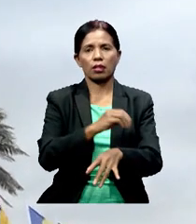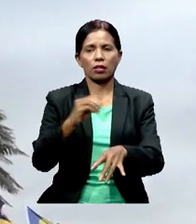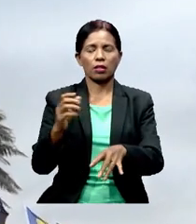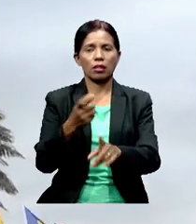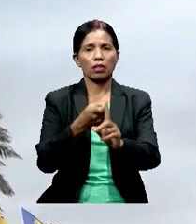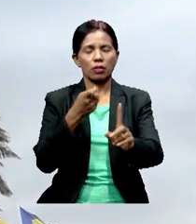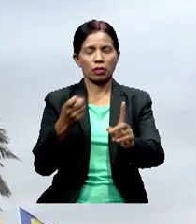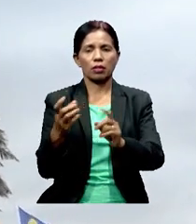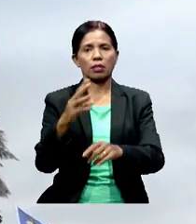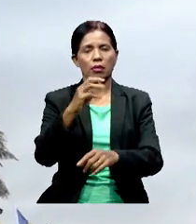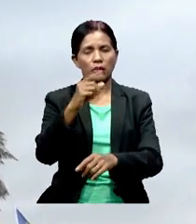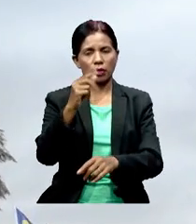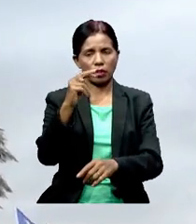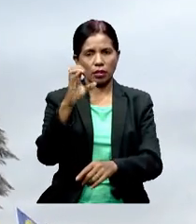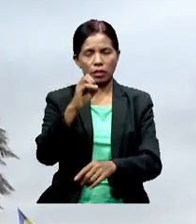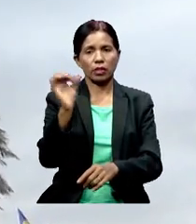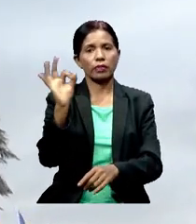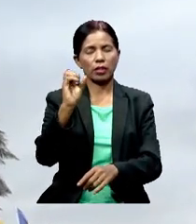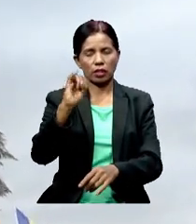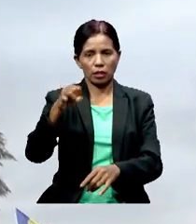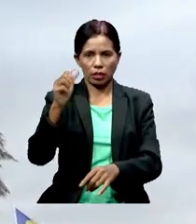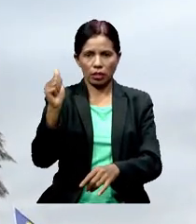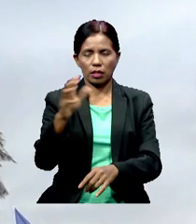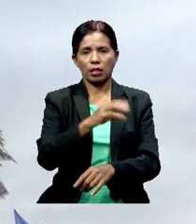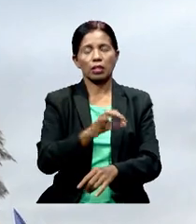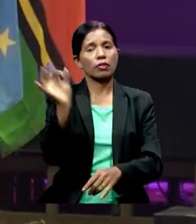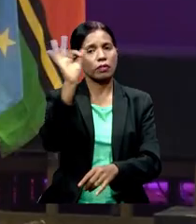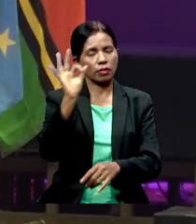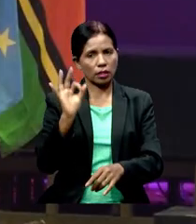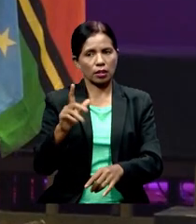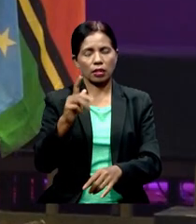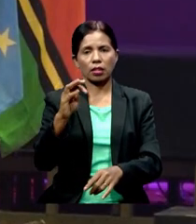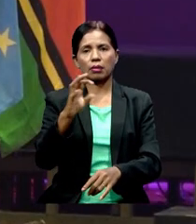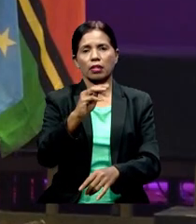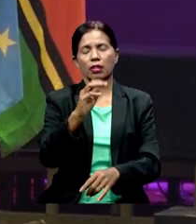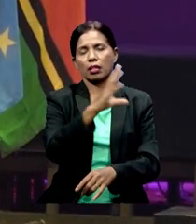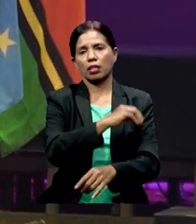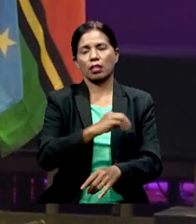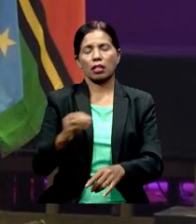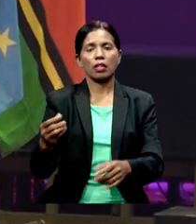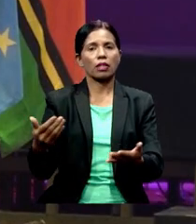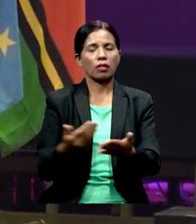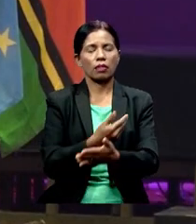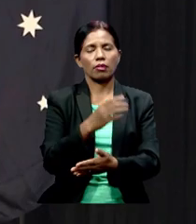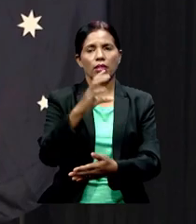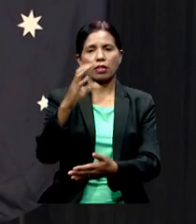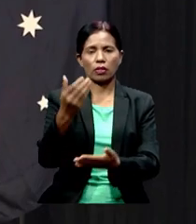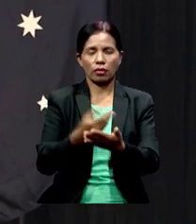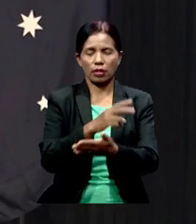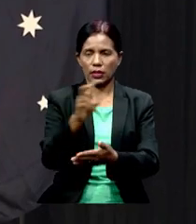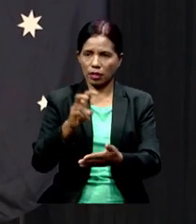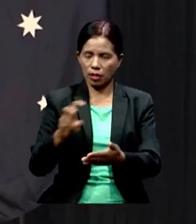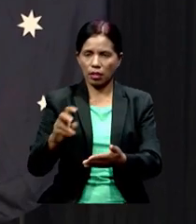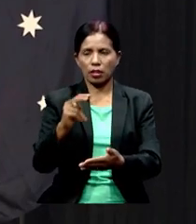Sirahusi Micronesia, Fiji, Polinesia Francesa, Kiribati, Nauru, Nova Caledonia, Nova Zelândia,